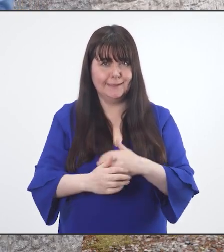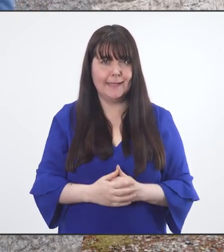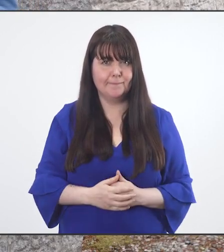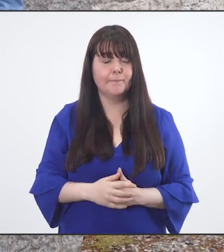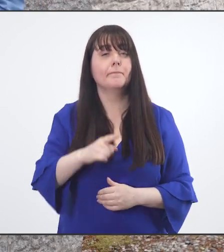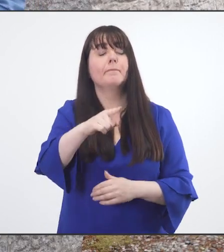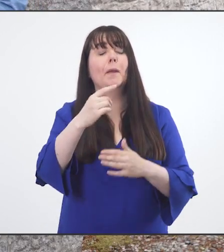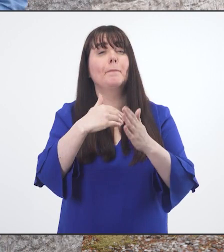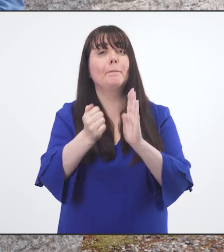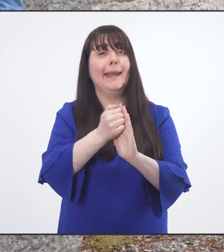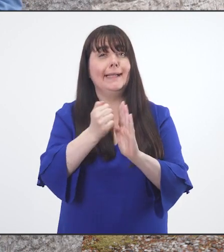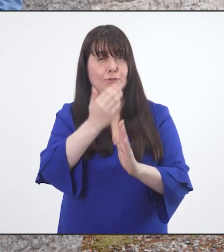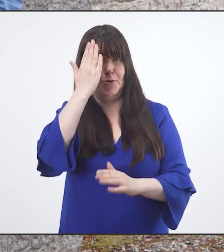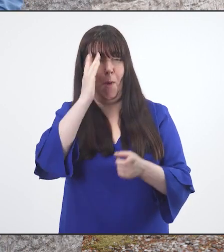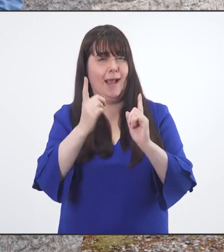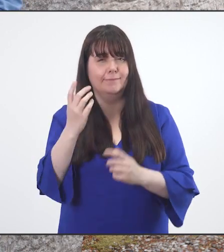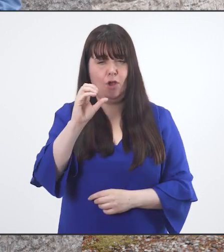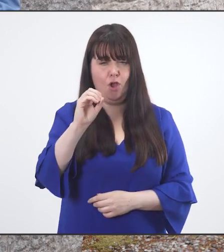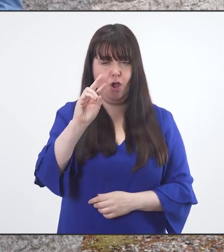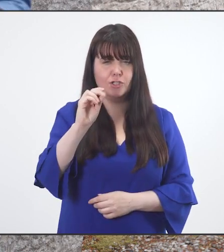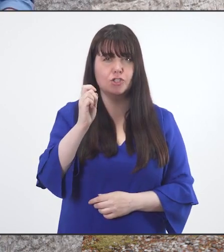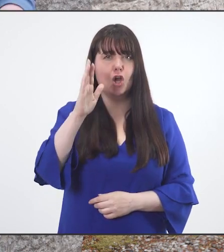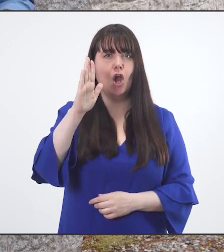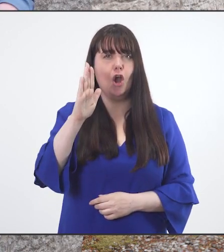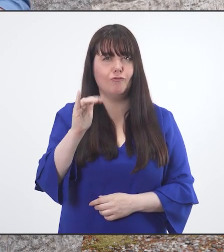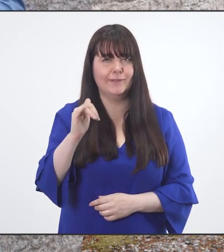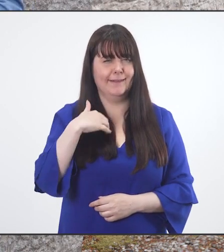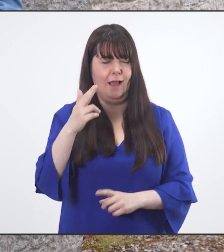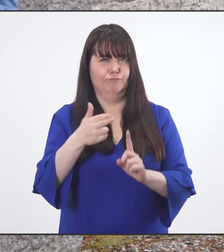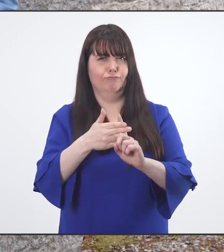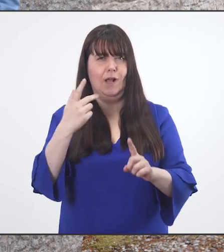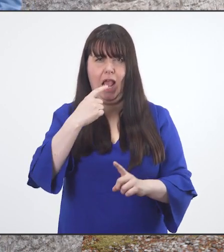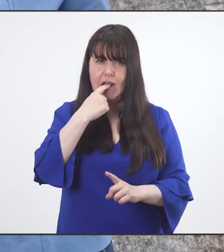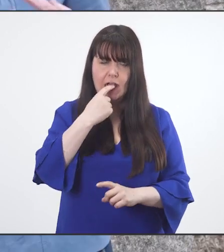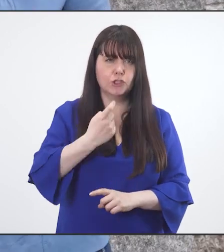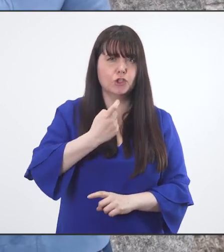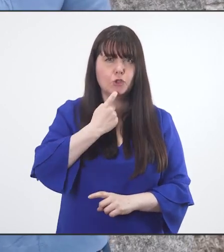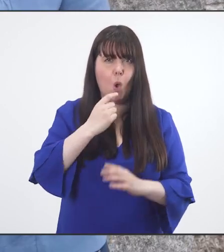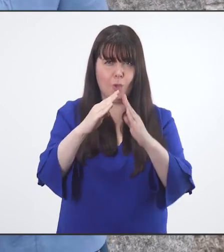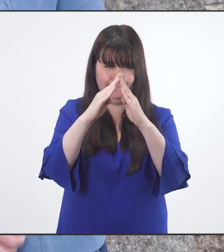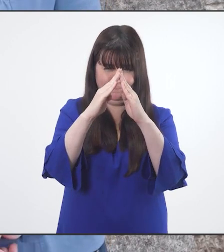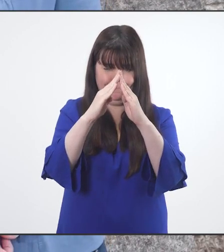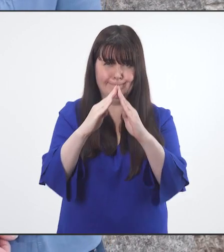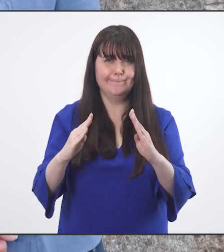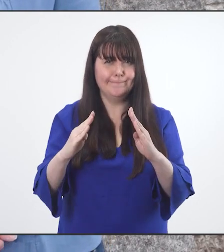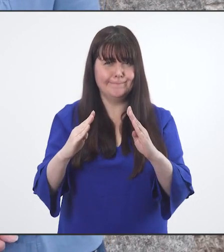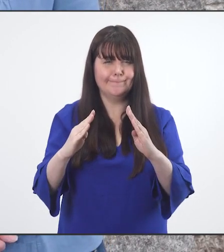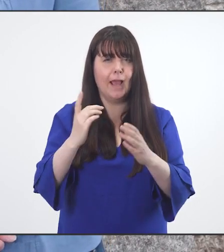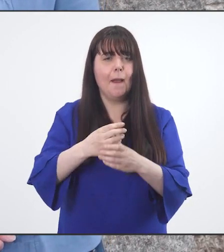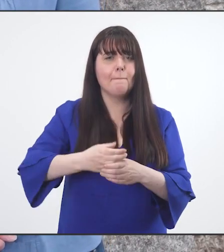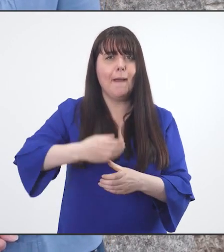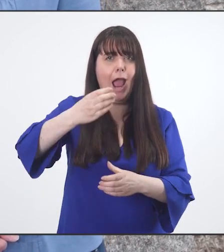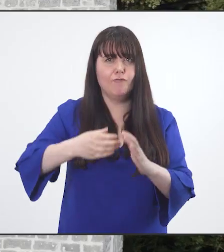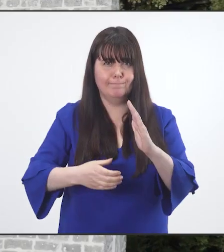building in the earliest part of the stone church that still stands on the site today. That part of the building now known as